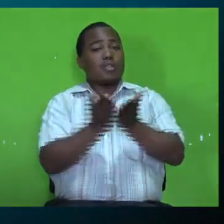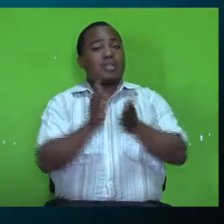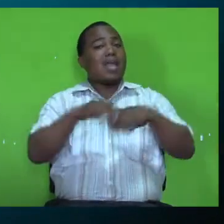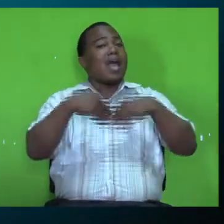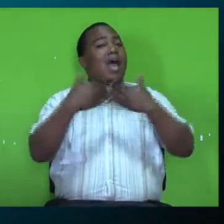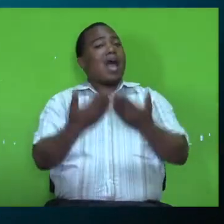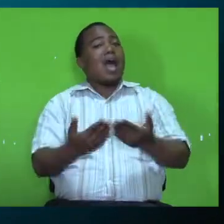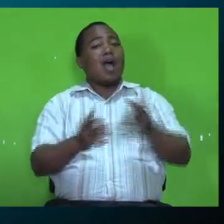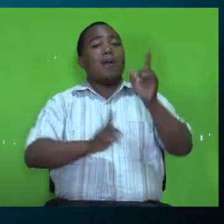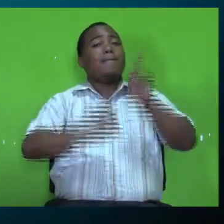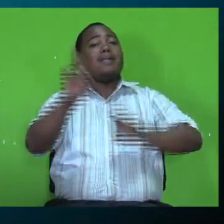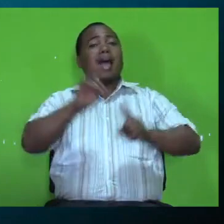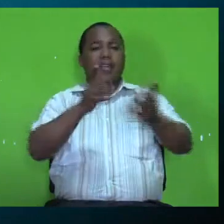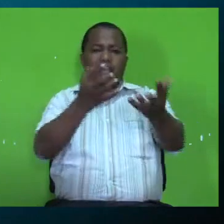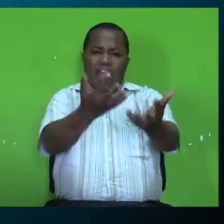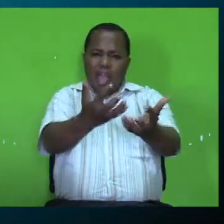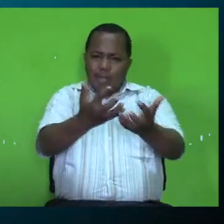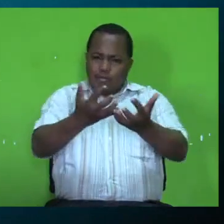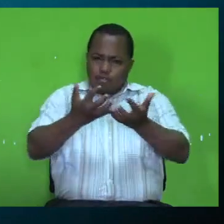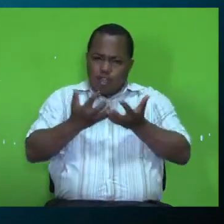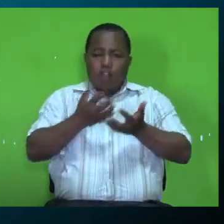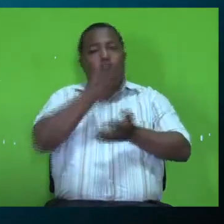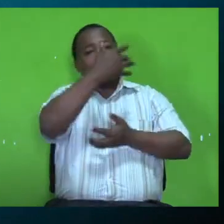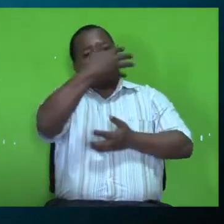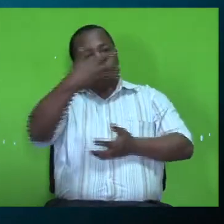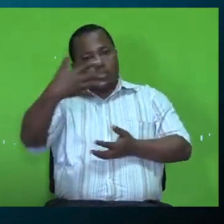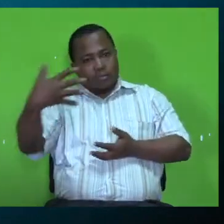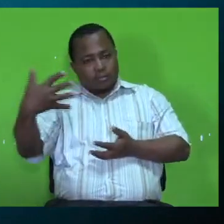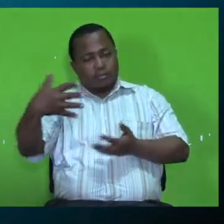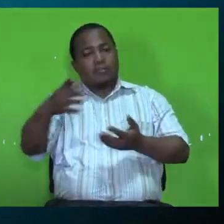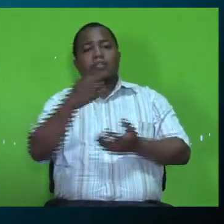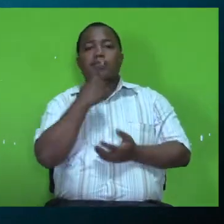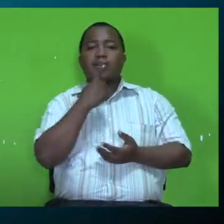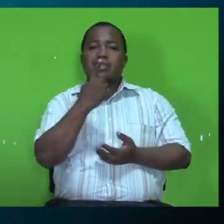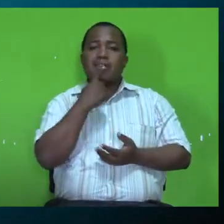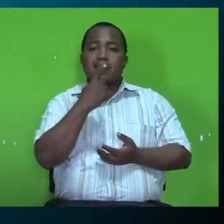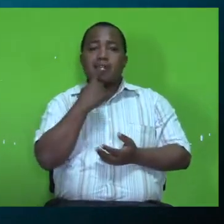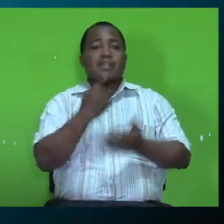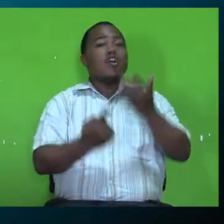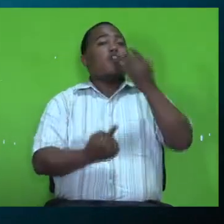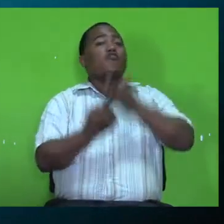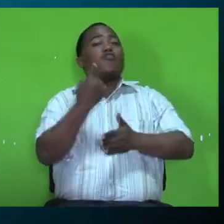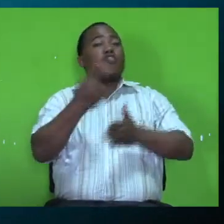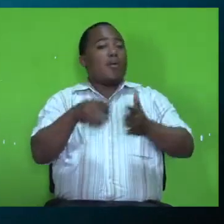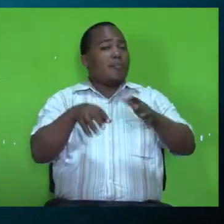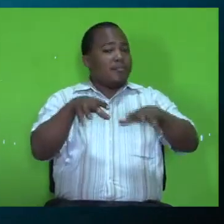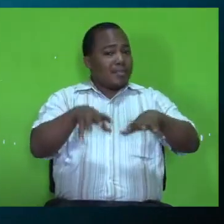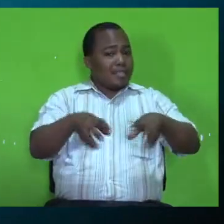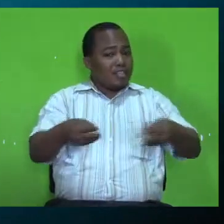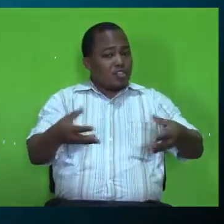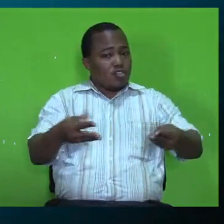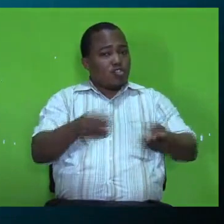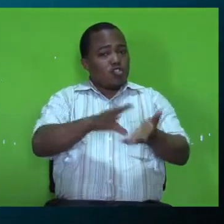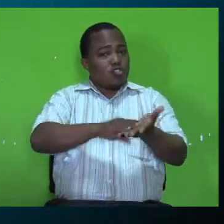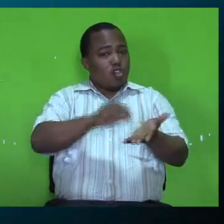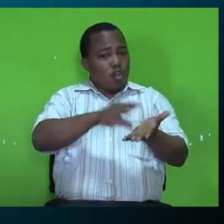how plants absorb water and mineral salts from the soil.